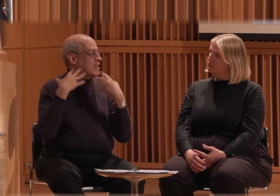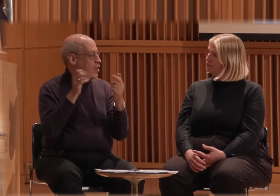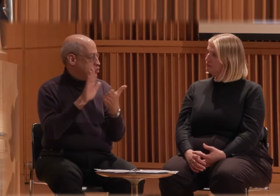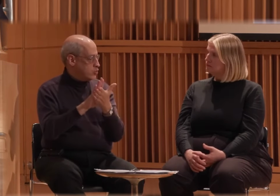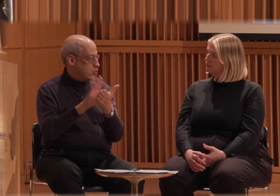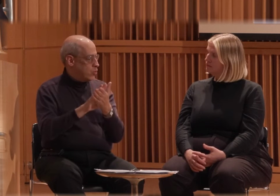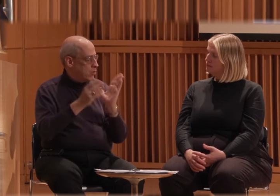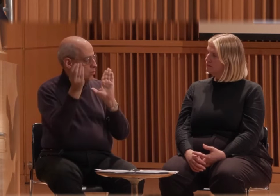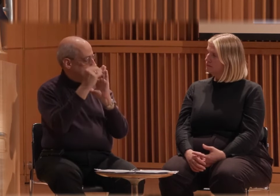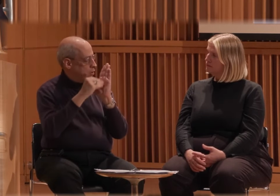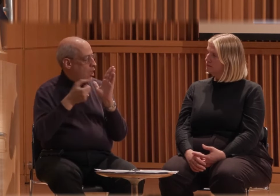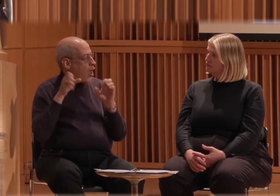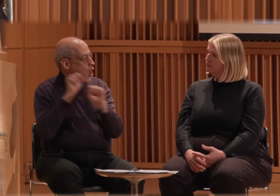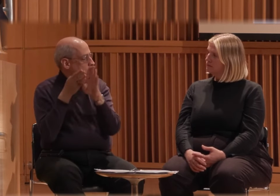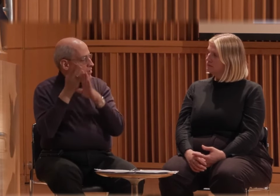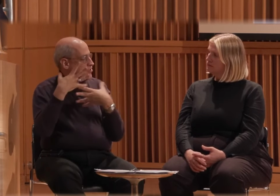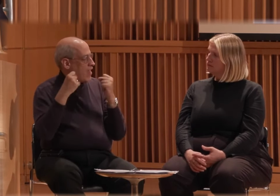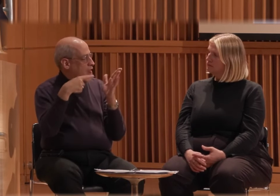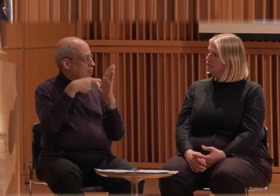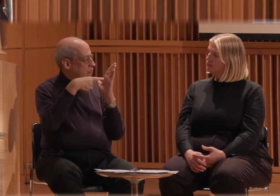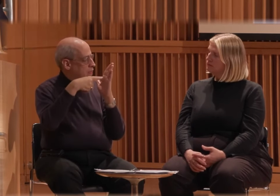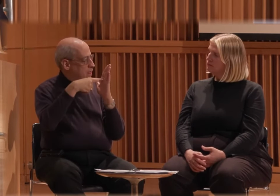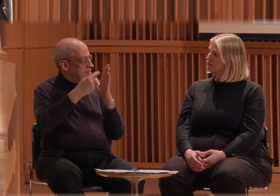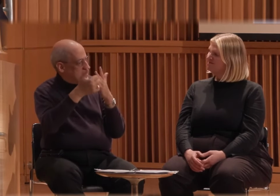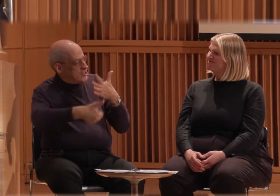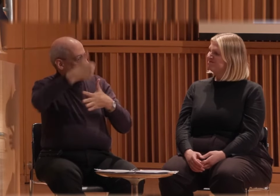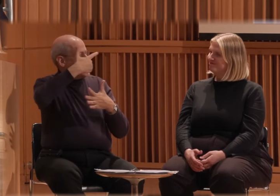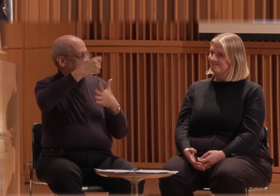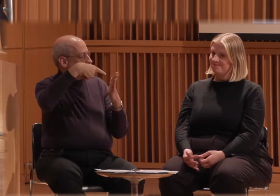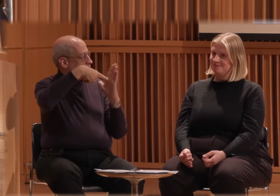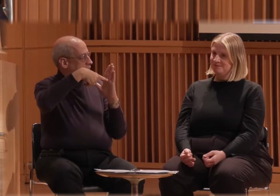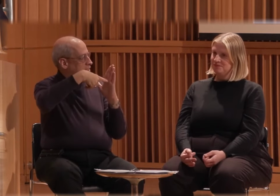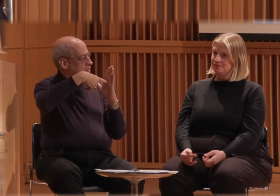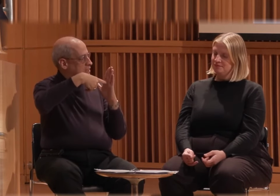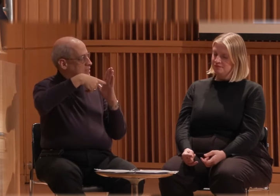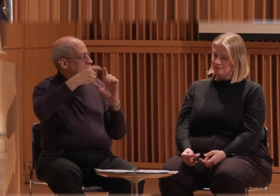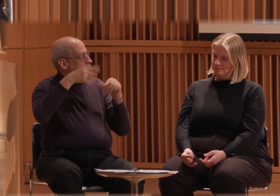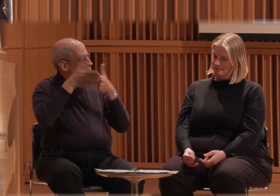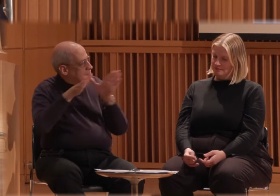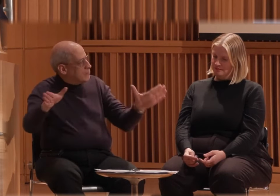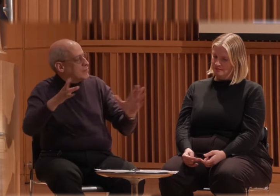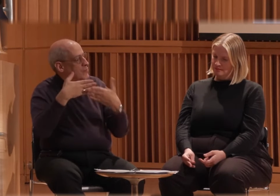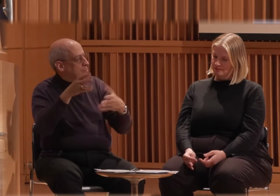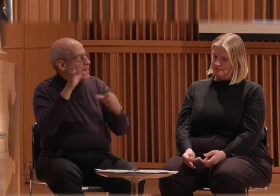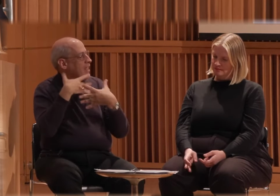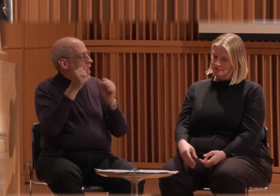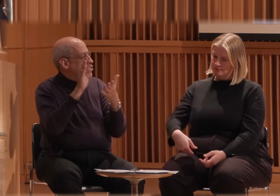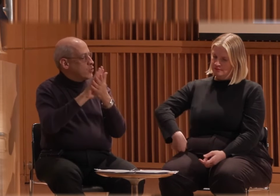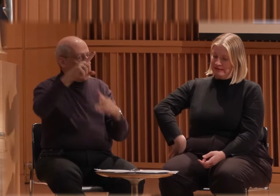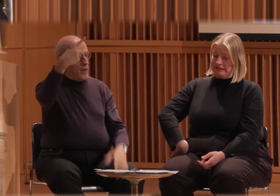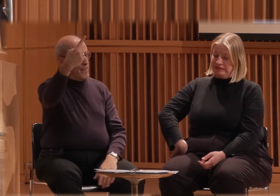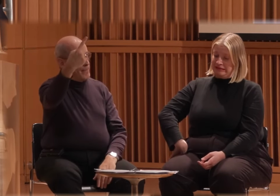school listed occupational health as their chief interest in the entire public health school. The count was